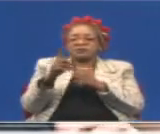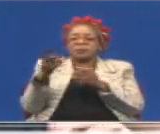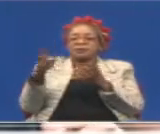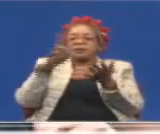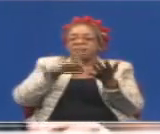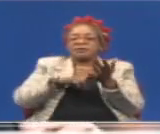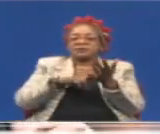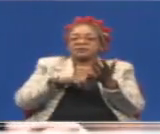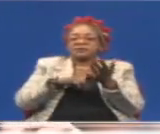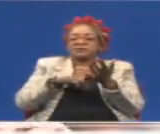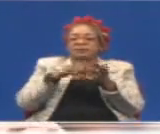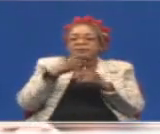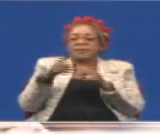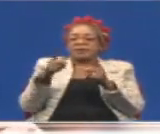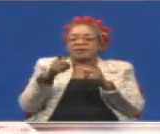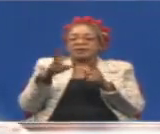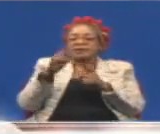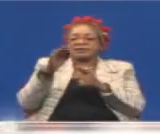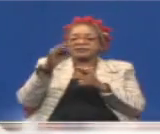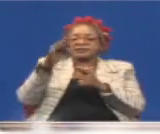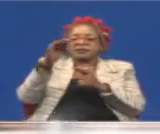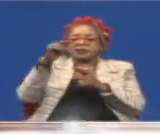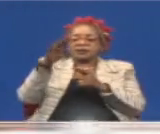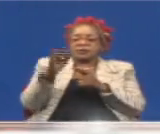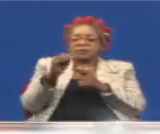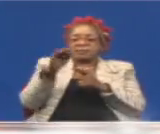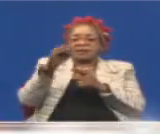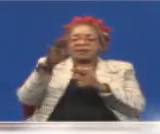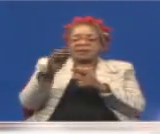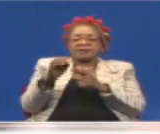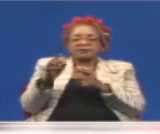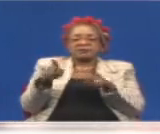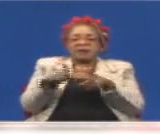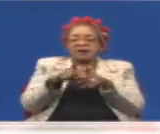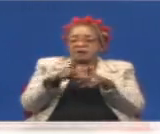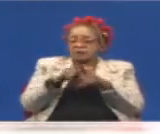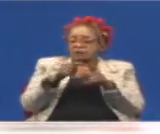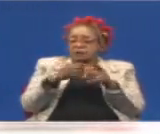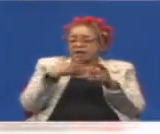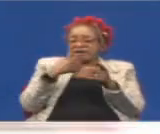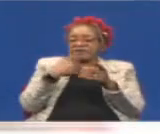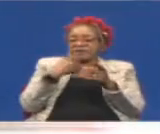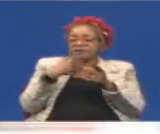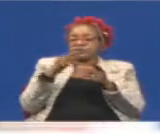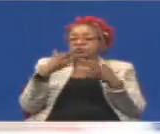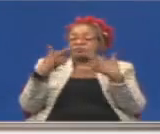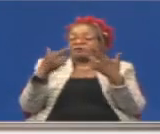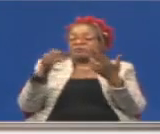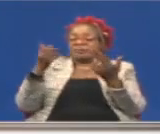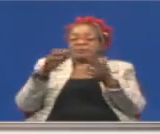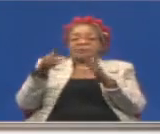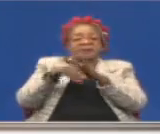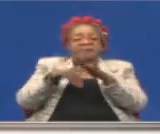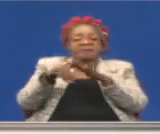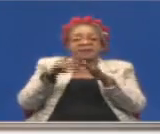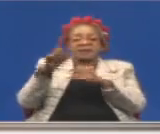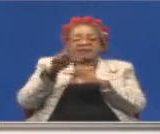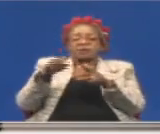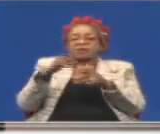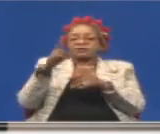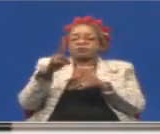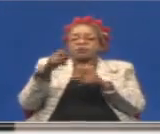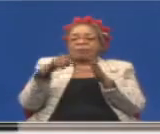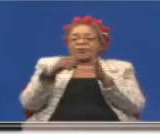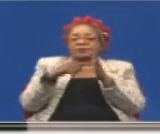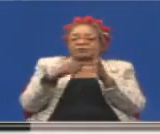his assistant Christian Stellini under the end of the season. Conte leaves with Spurs fourth in the Premier League, but only 2 points above